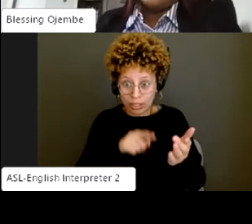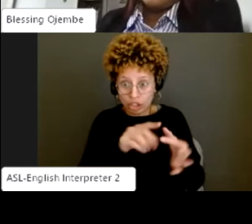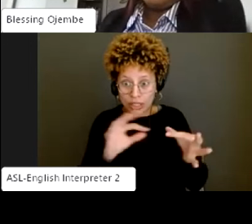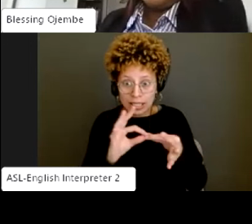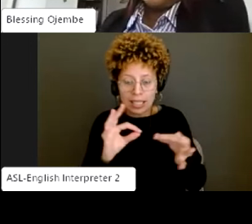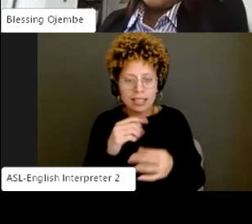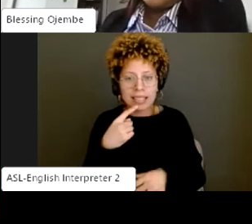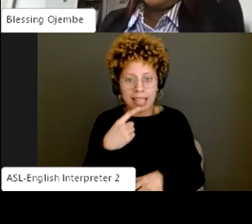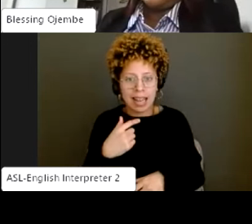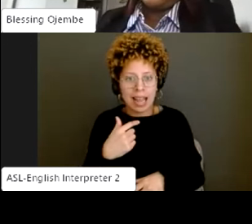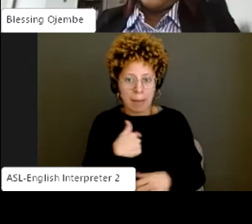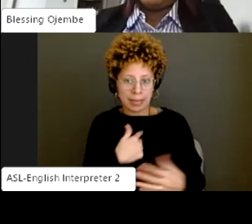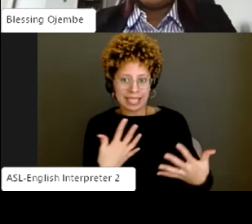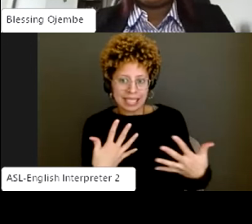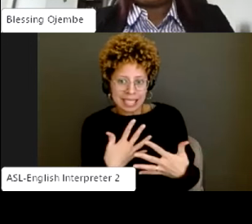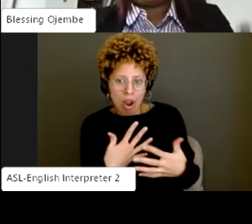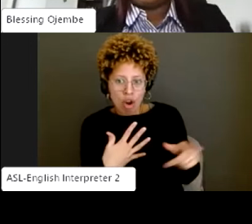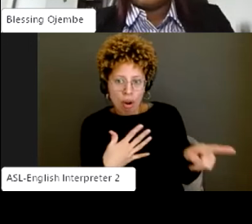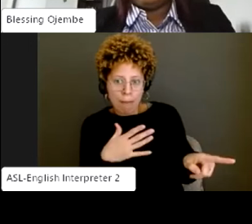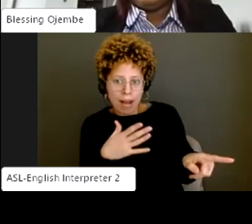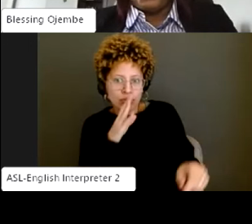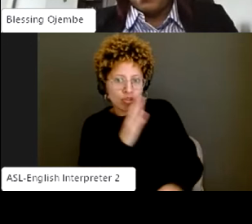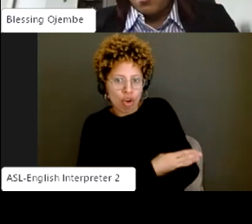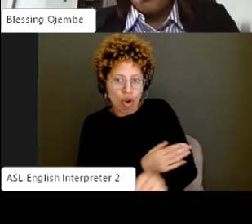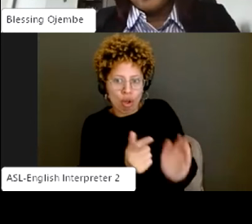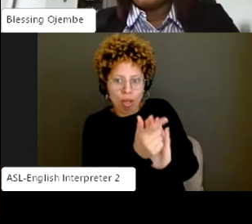her daughter-in-law. And we know that